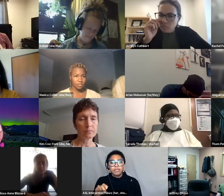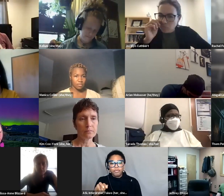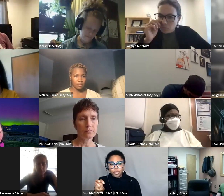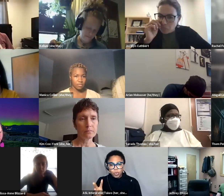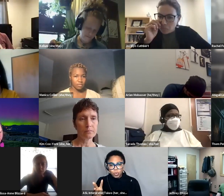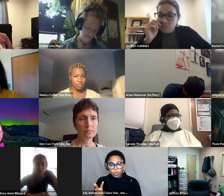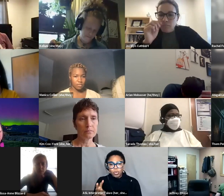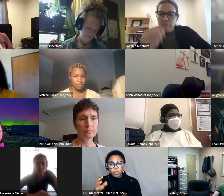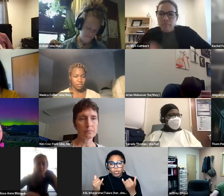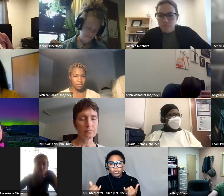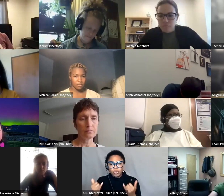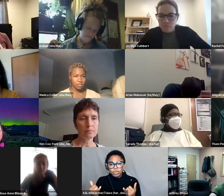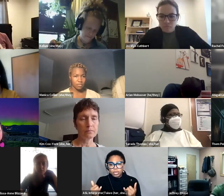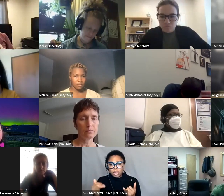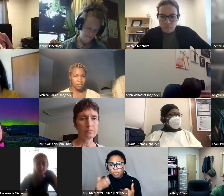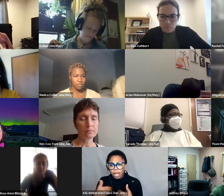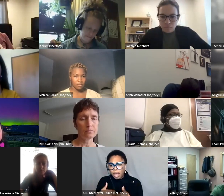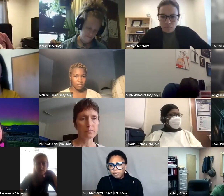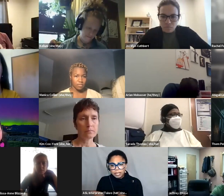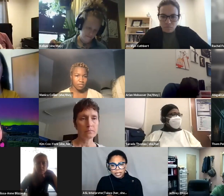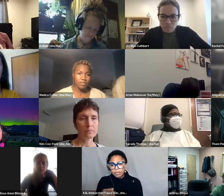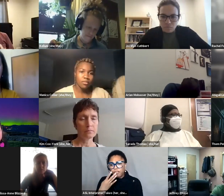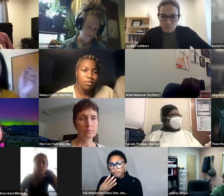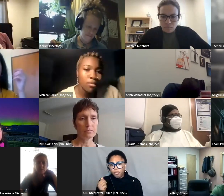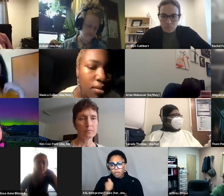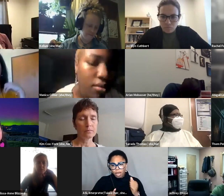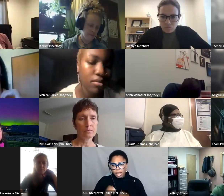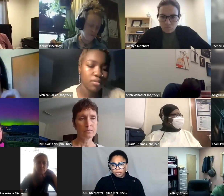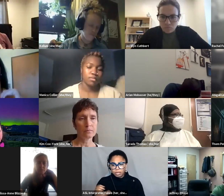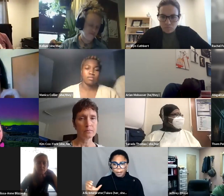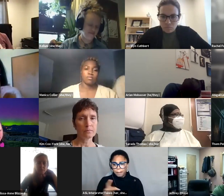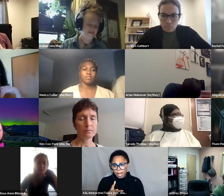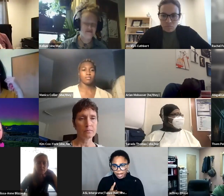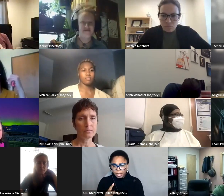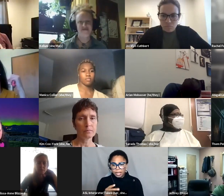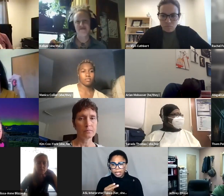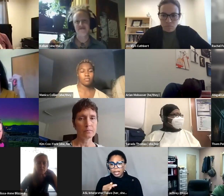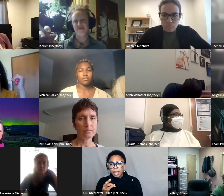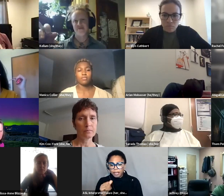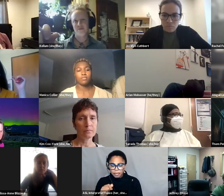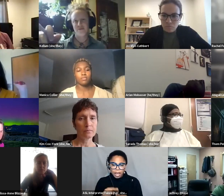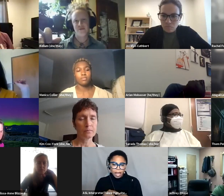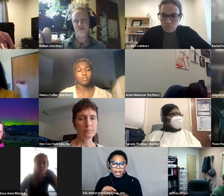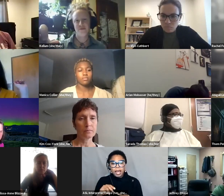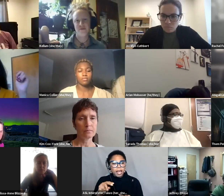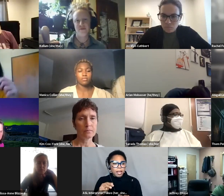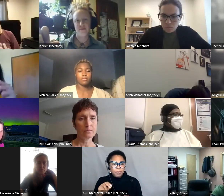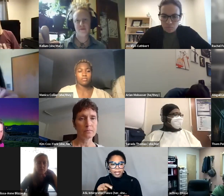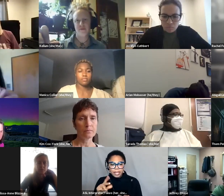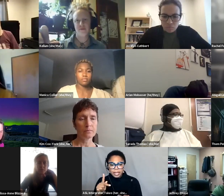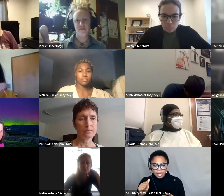We're going to have the same four actors back. So Haifa, Manika, Bailey, and